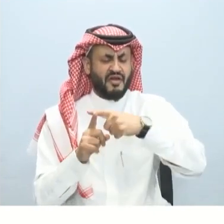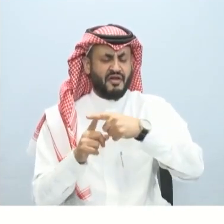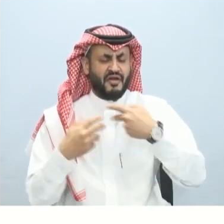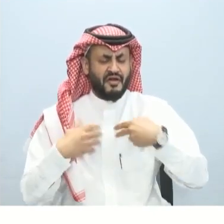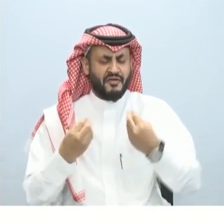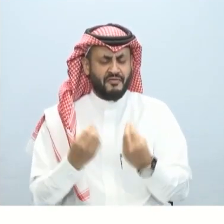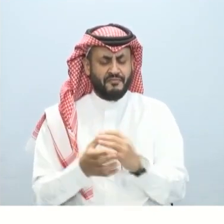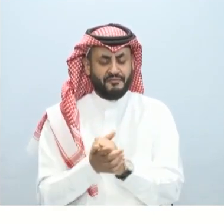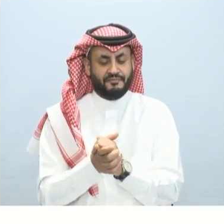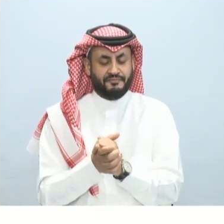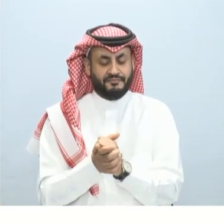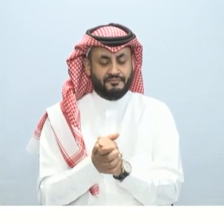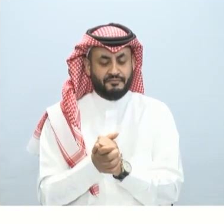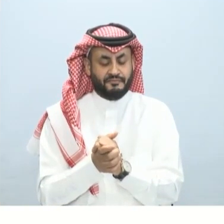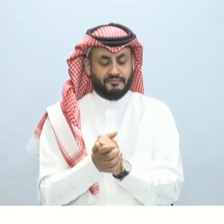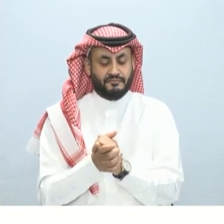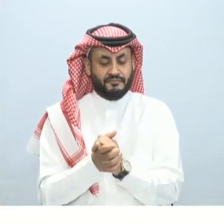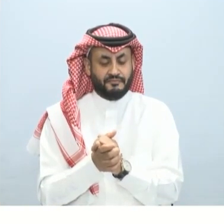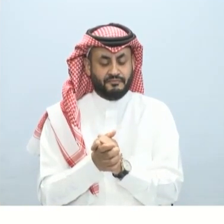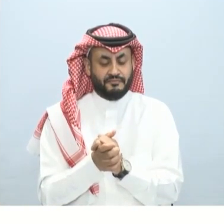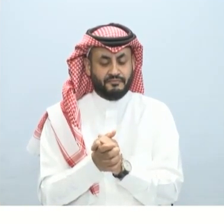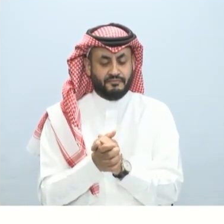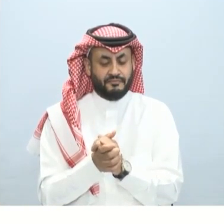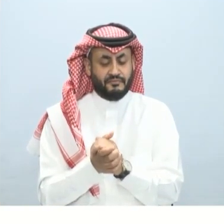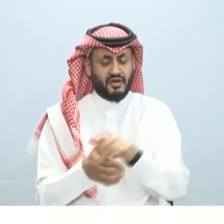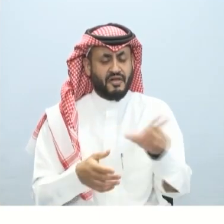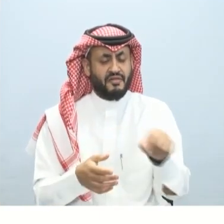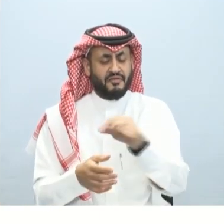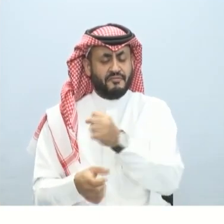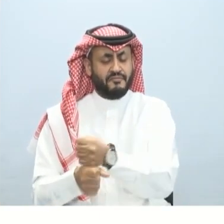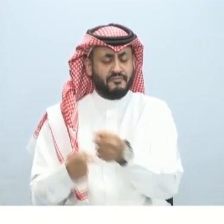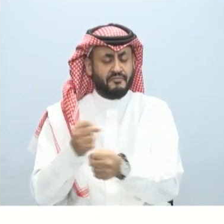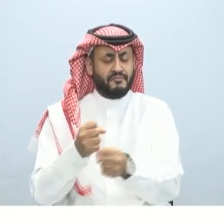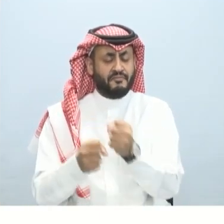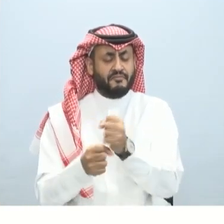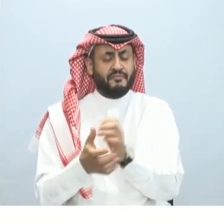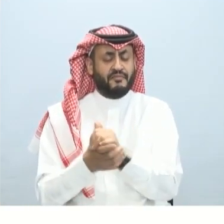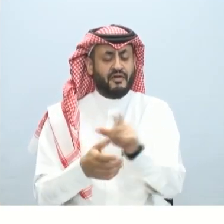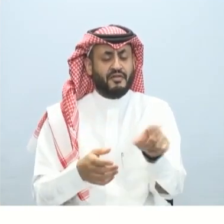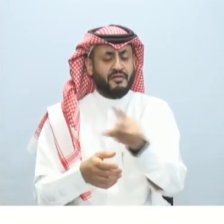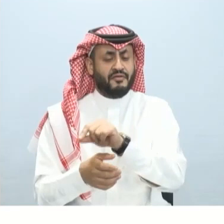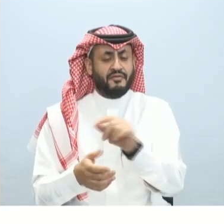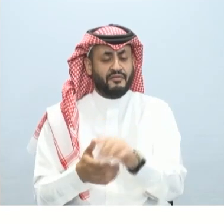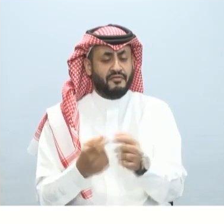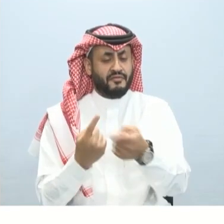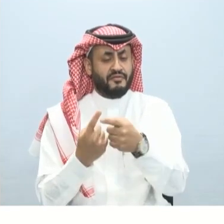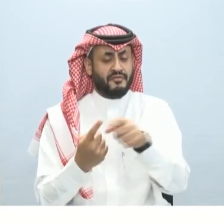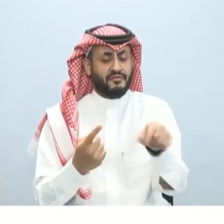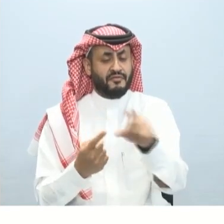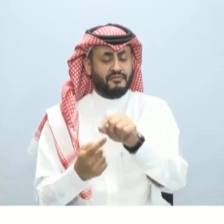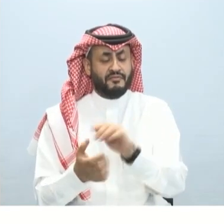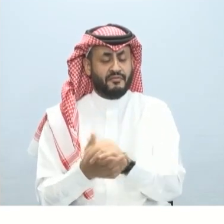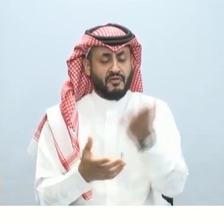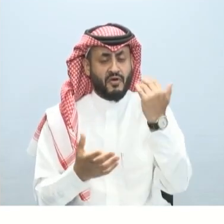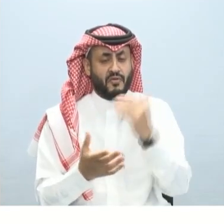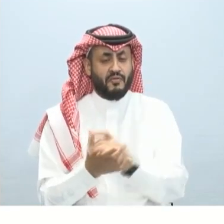clothing. Now you can see that they all have the same structure and they are all the same as the first one that I